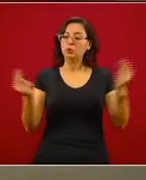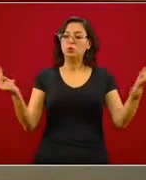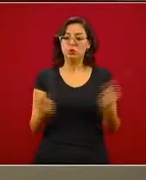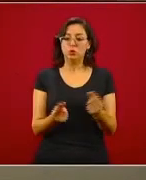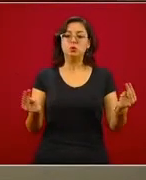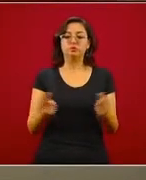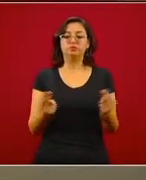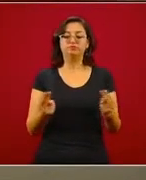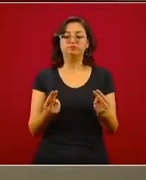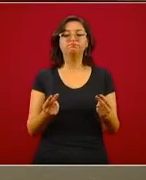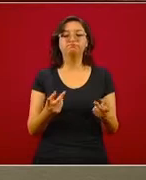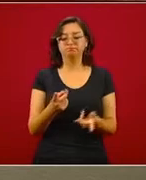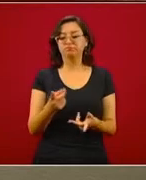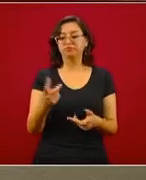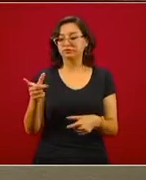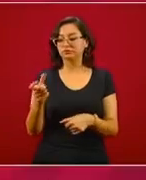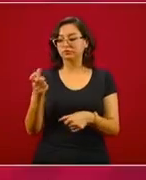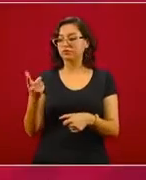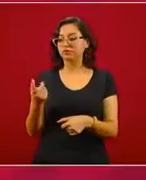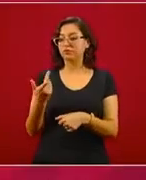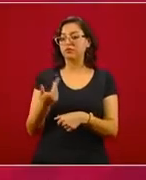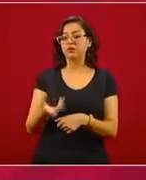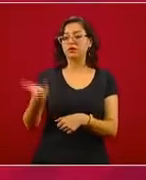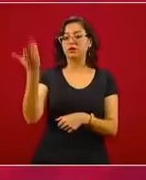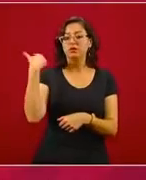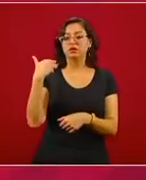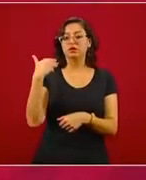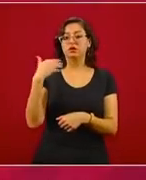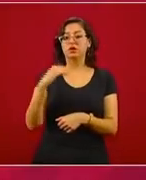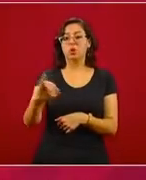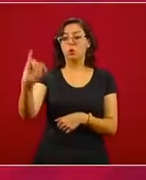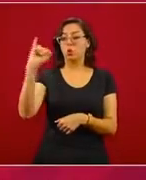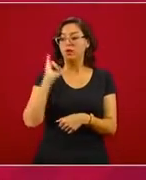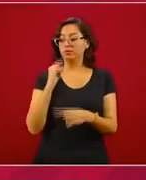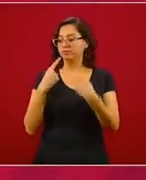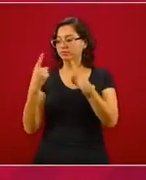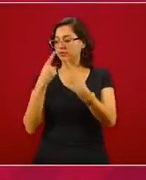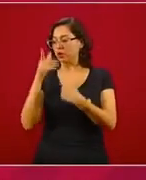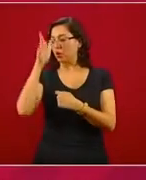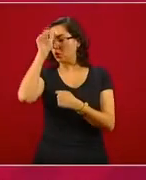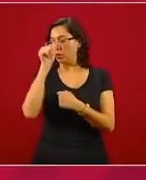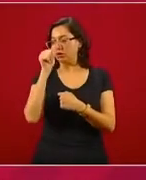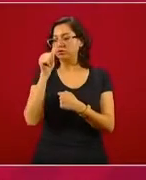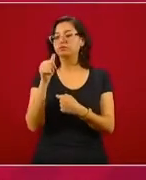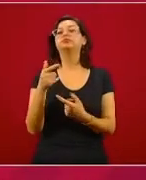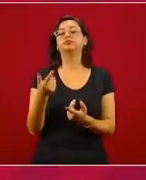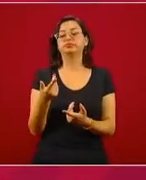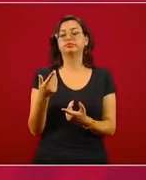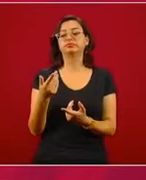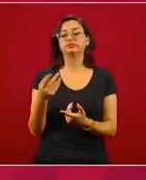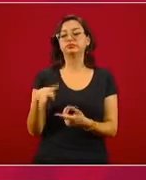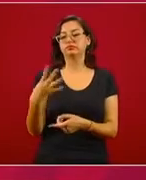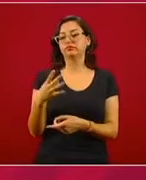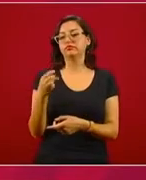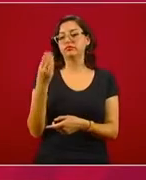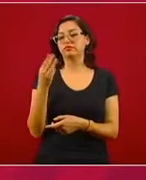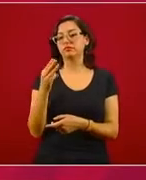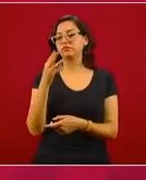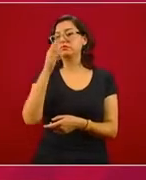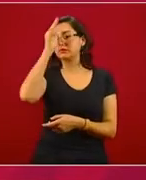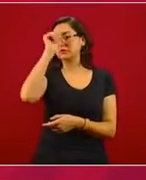be essential at this point. We agreed on this last Thursday, last